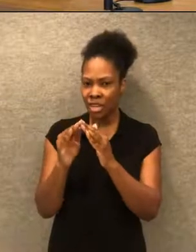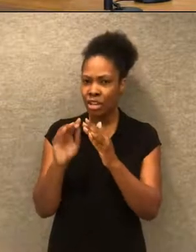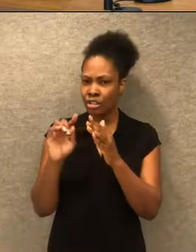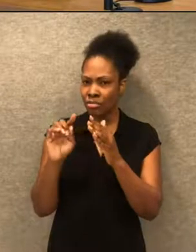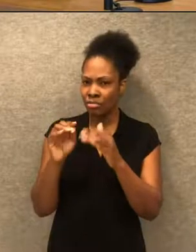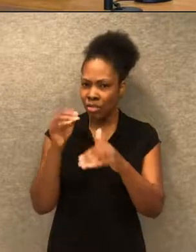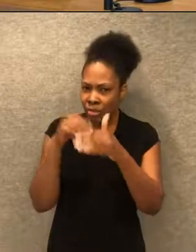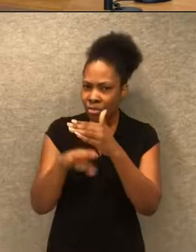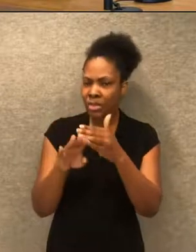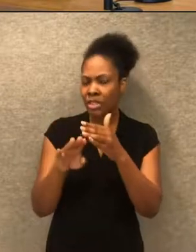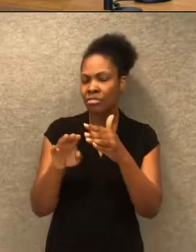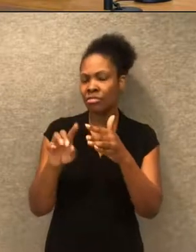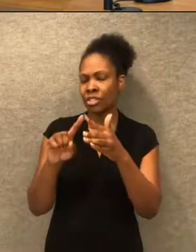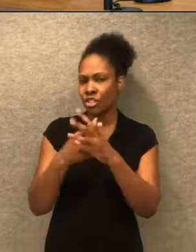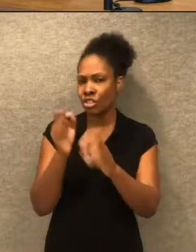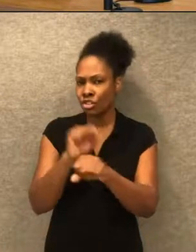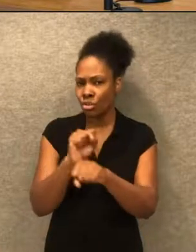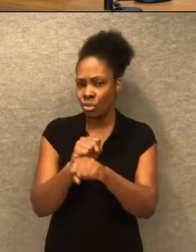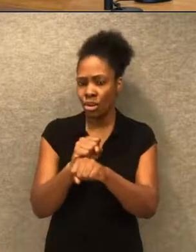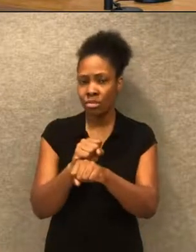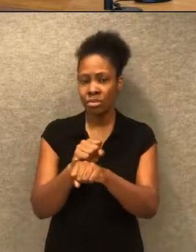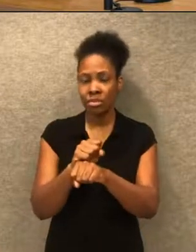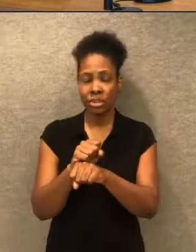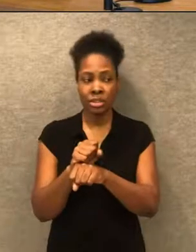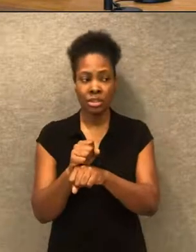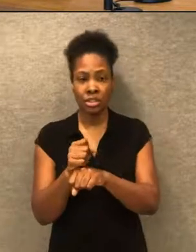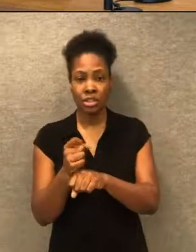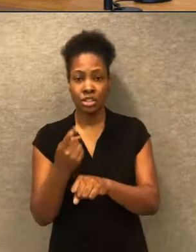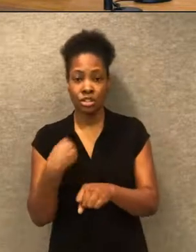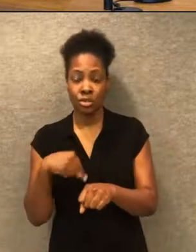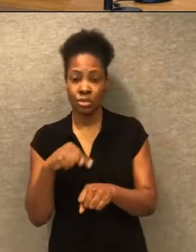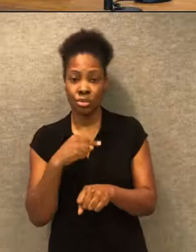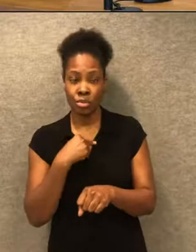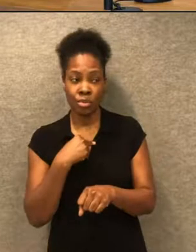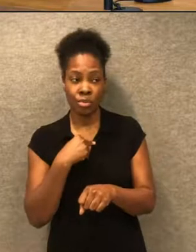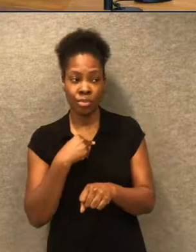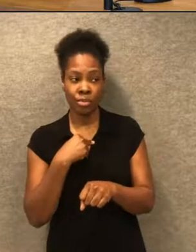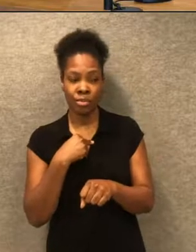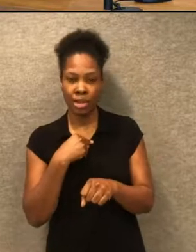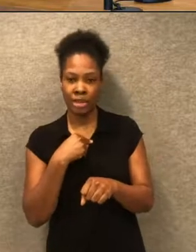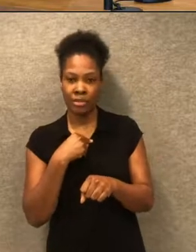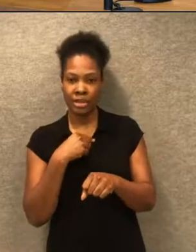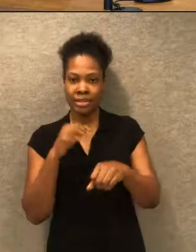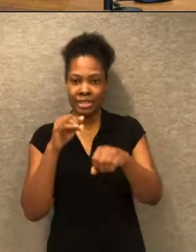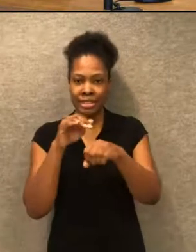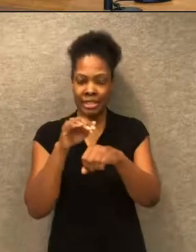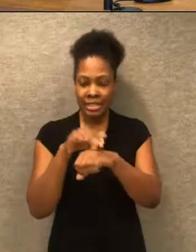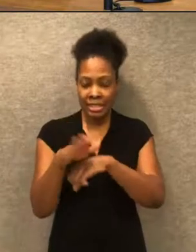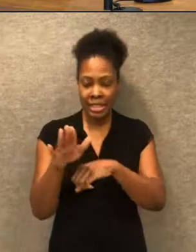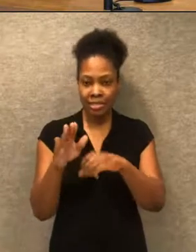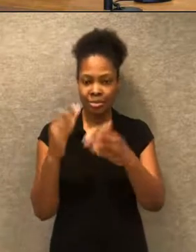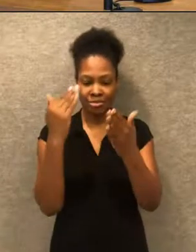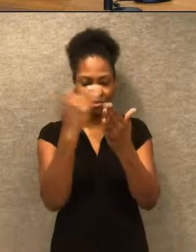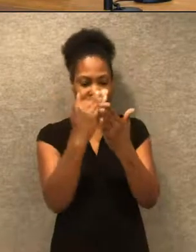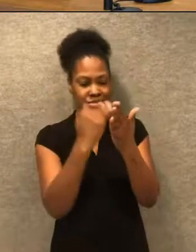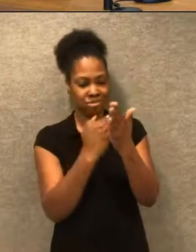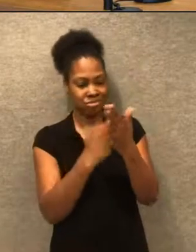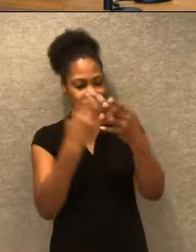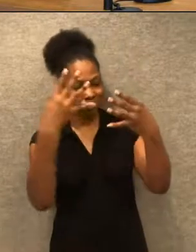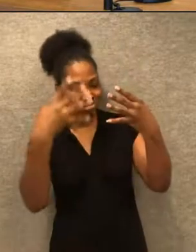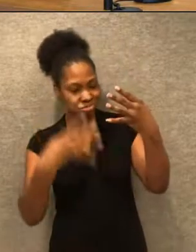code enforcement and public safety, have released a priority checklist. And while the